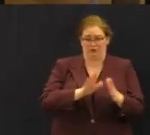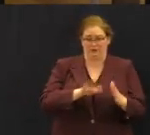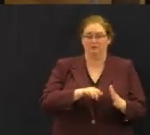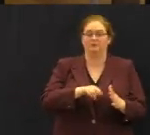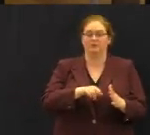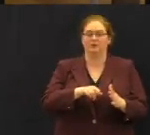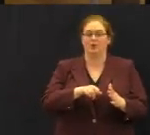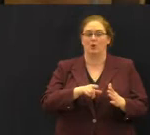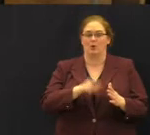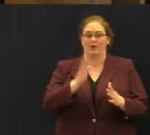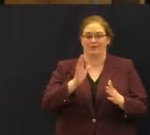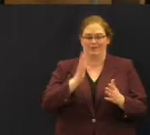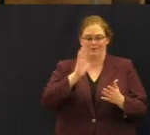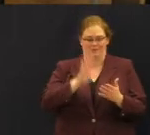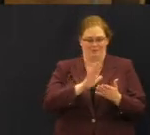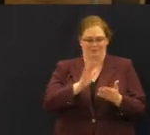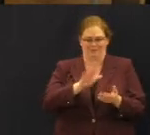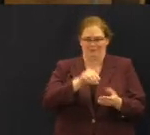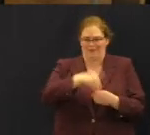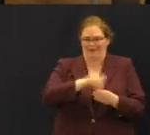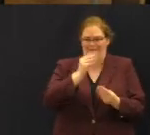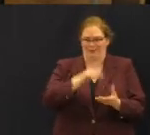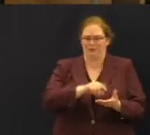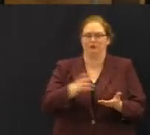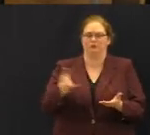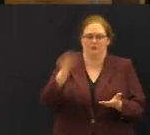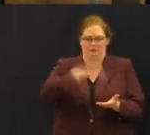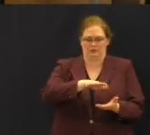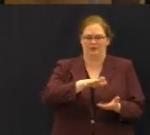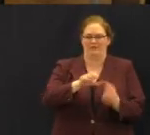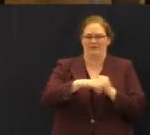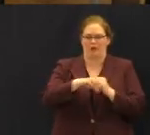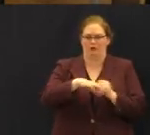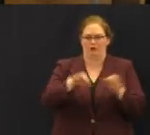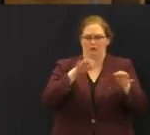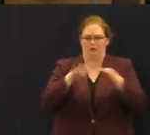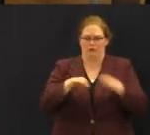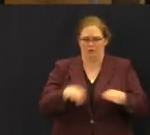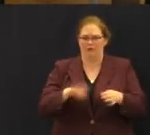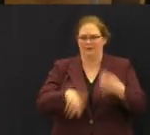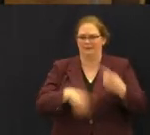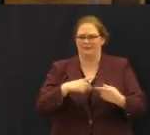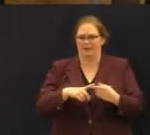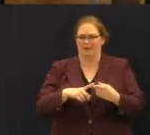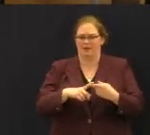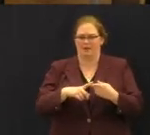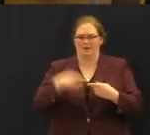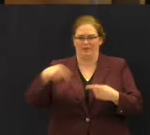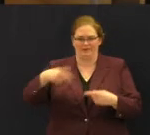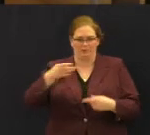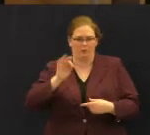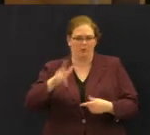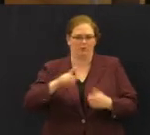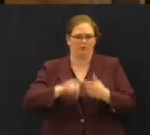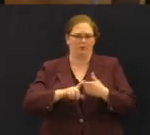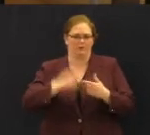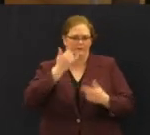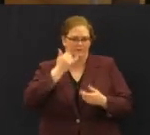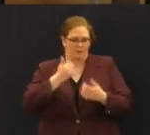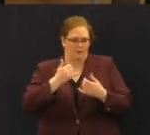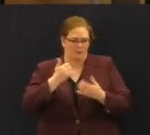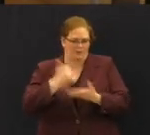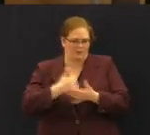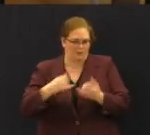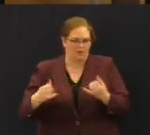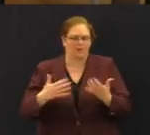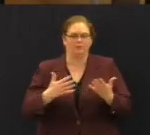packet of information, they will receive a flyer that outlines the portal as well as the BARA helpline. And then we'll